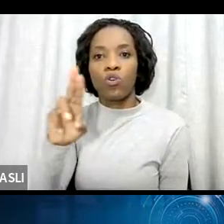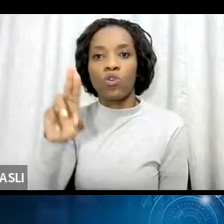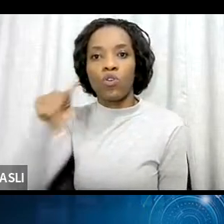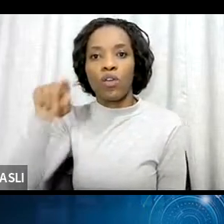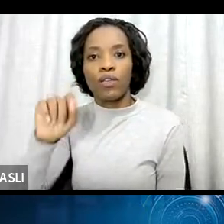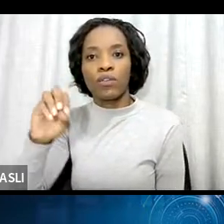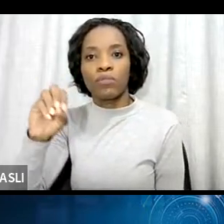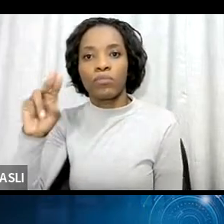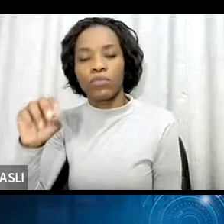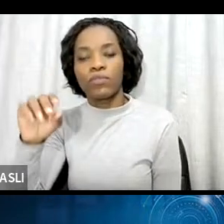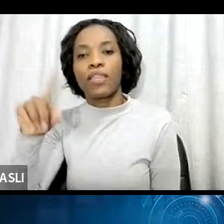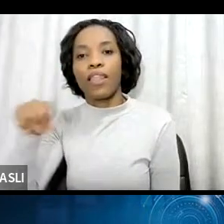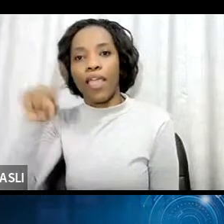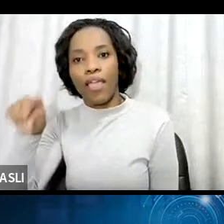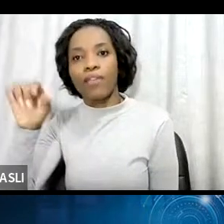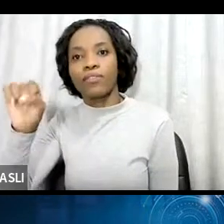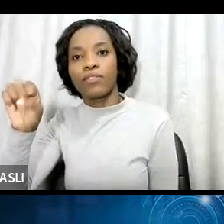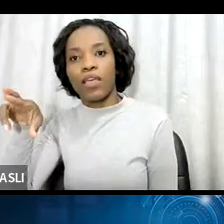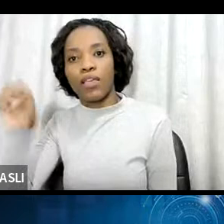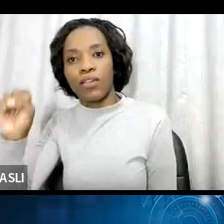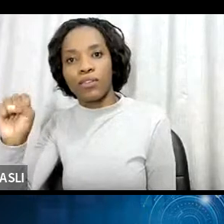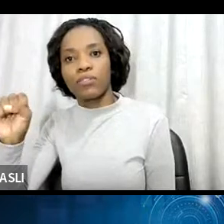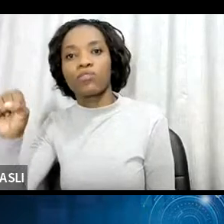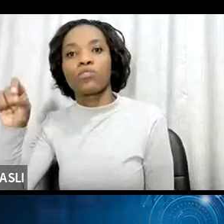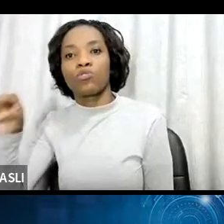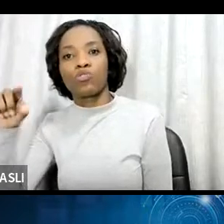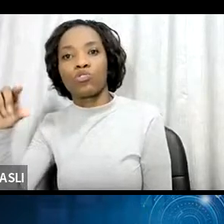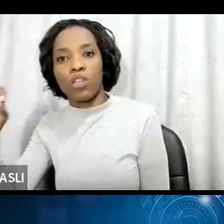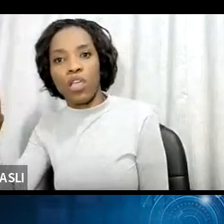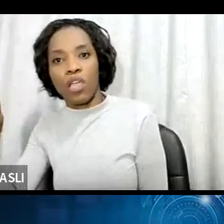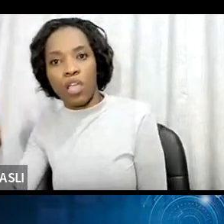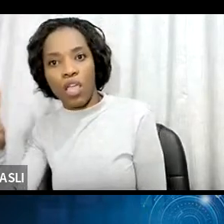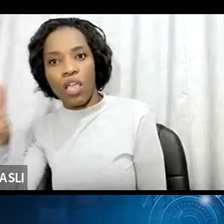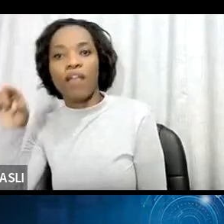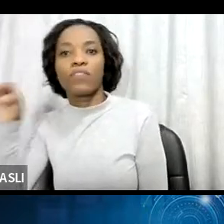anti-corruption@sars.gov.za. That is that's